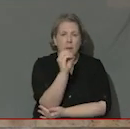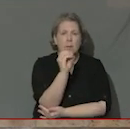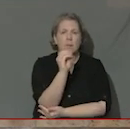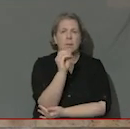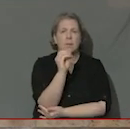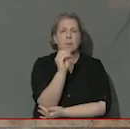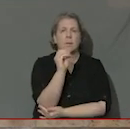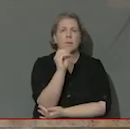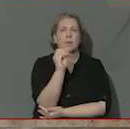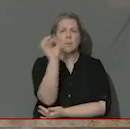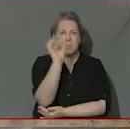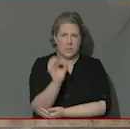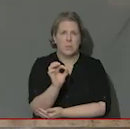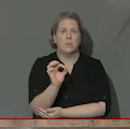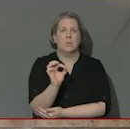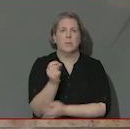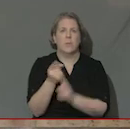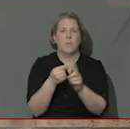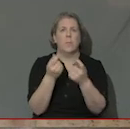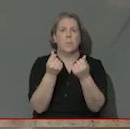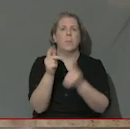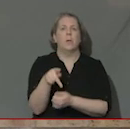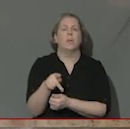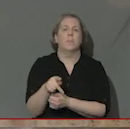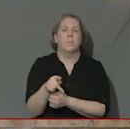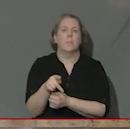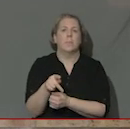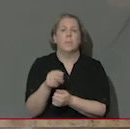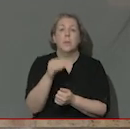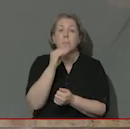price. So that will give you